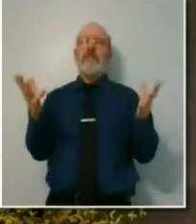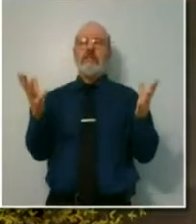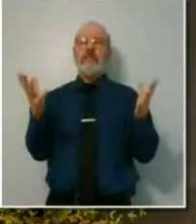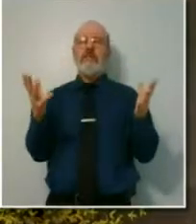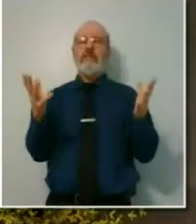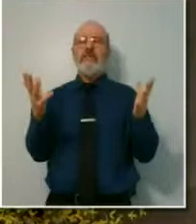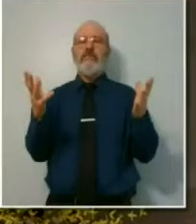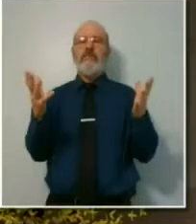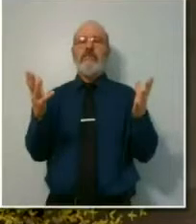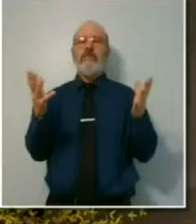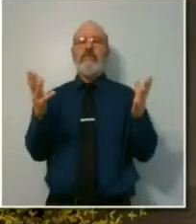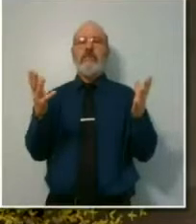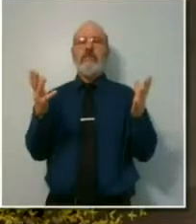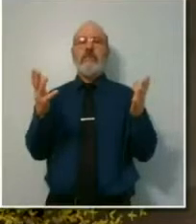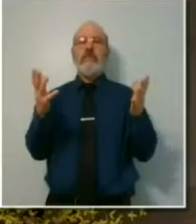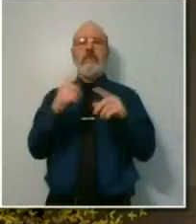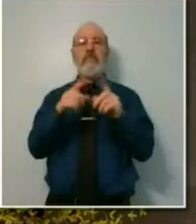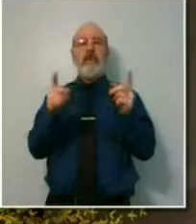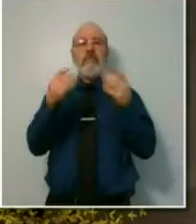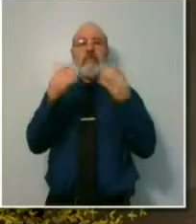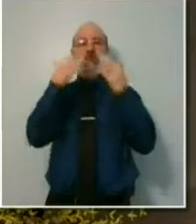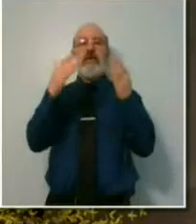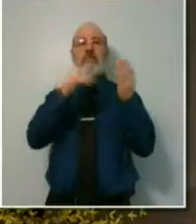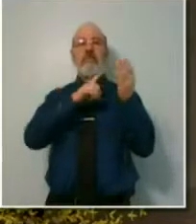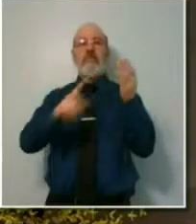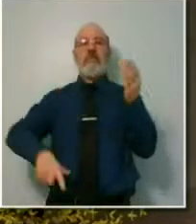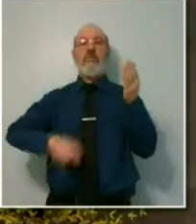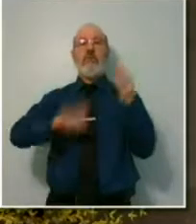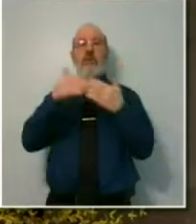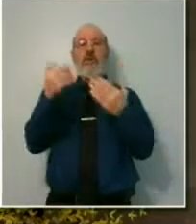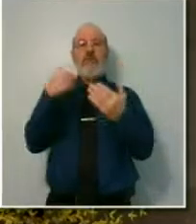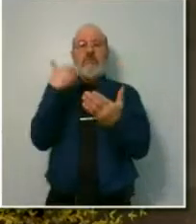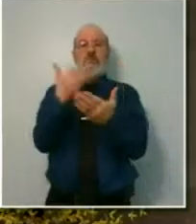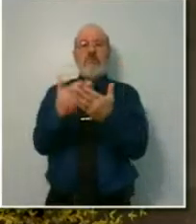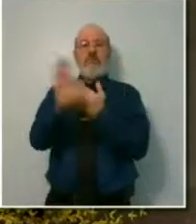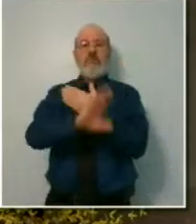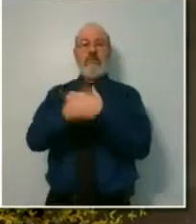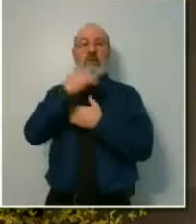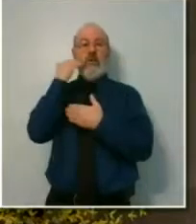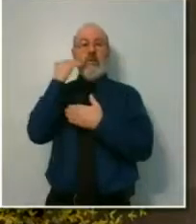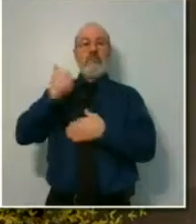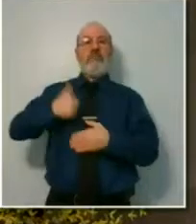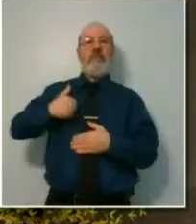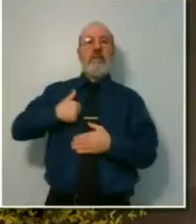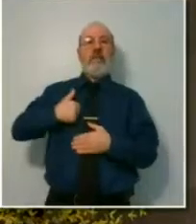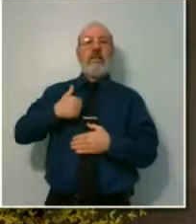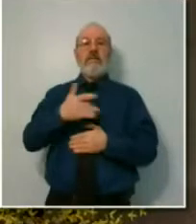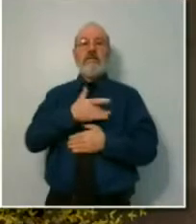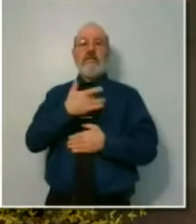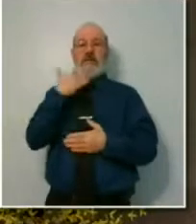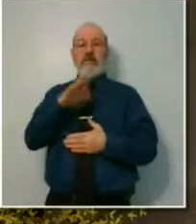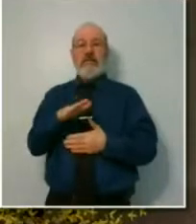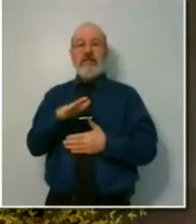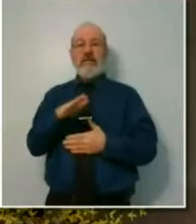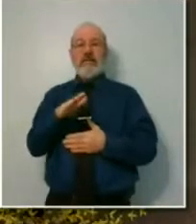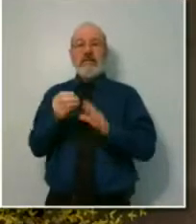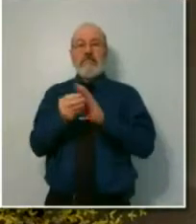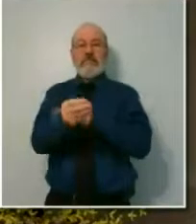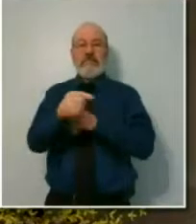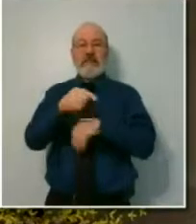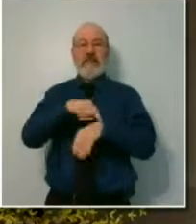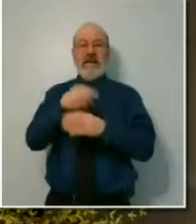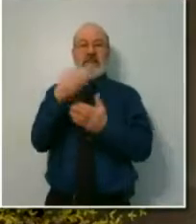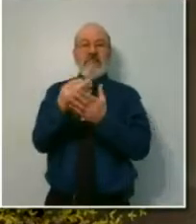thankful to the Lord that they all made it safely home to Canada. We felt badly that they made the investment of time and finances only to have to